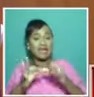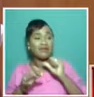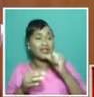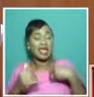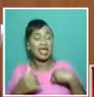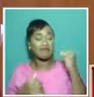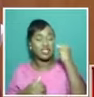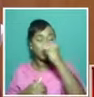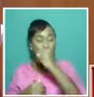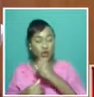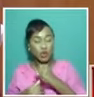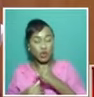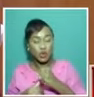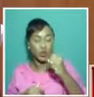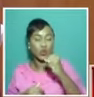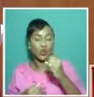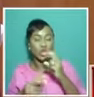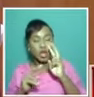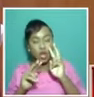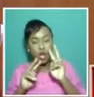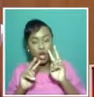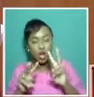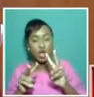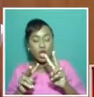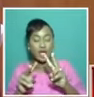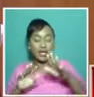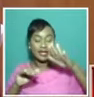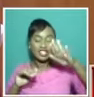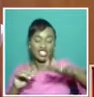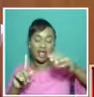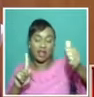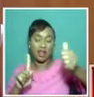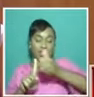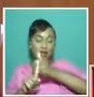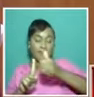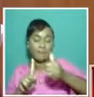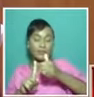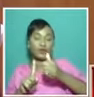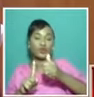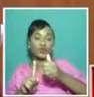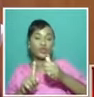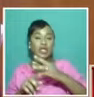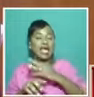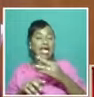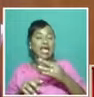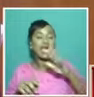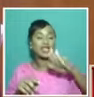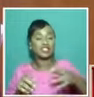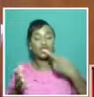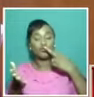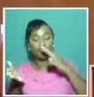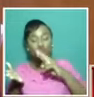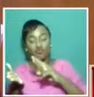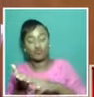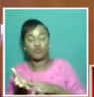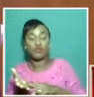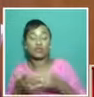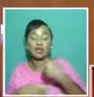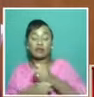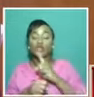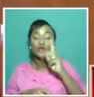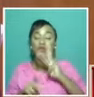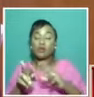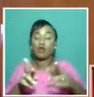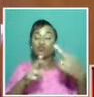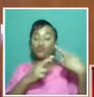look at child abuse, child reporting, and also holding people accountable when report is